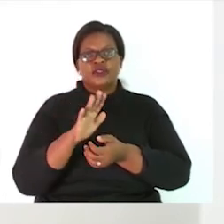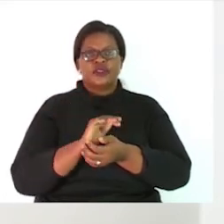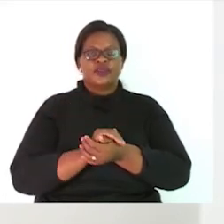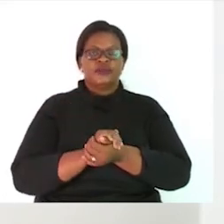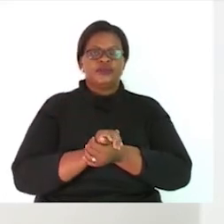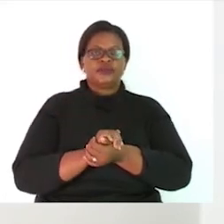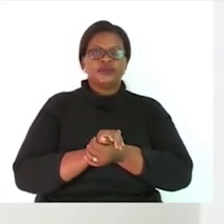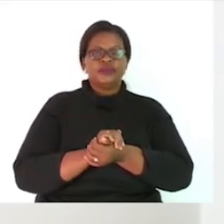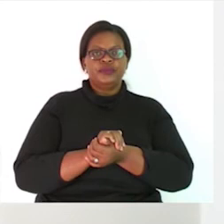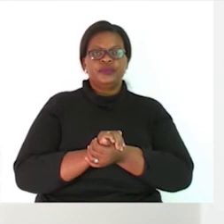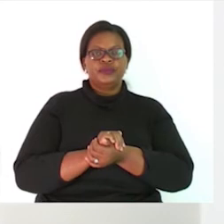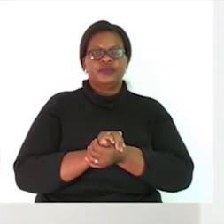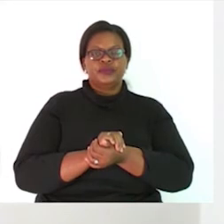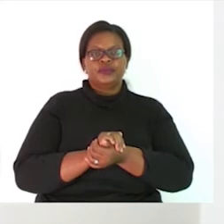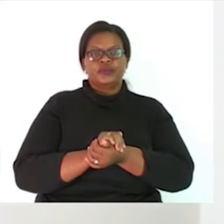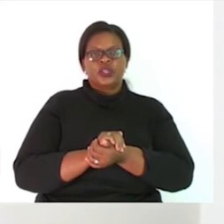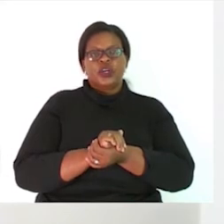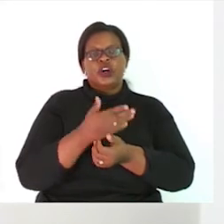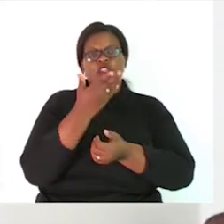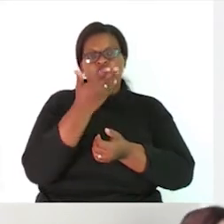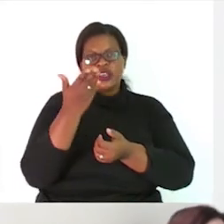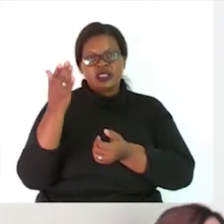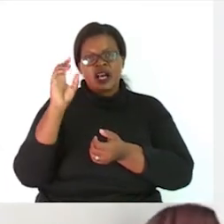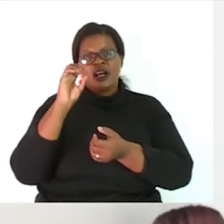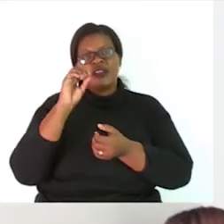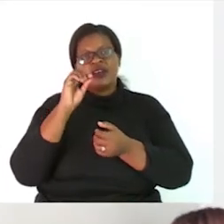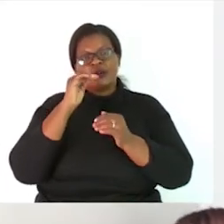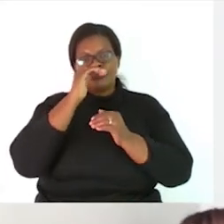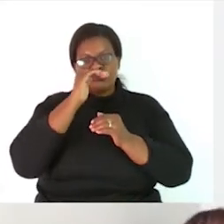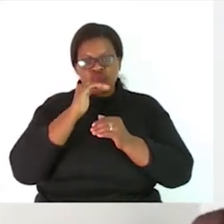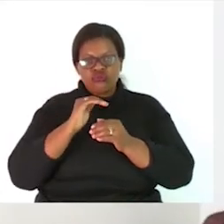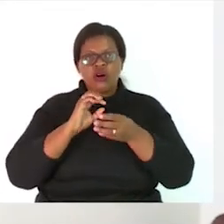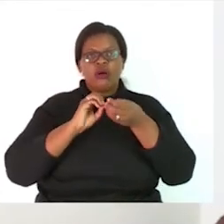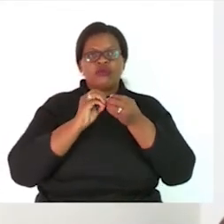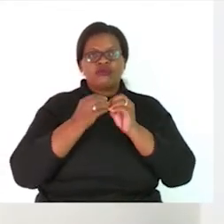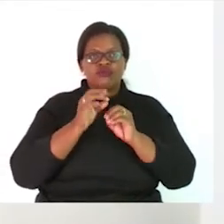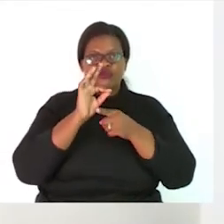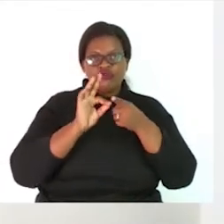and 12. So that is the list of all the factors